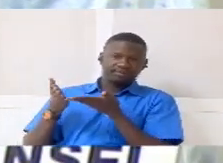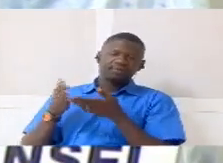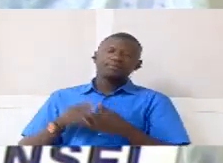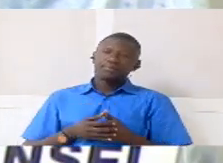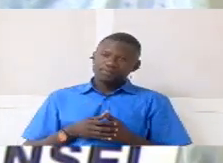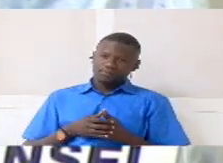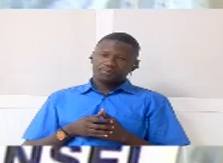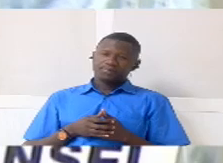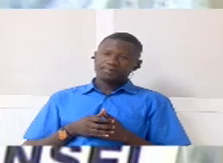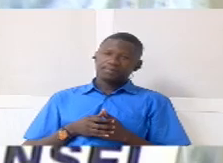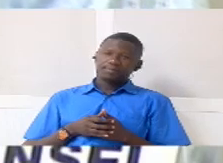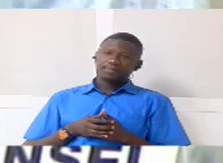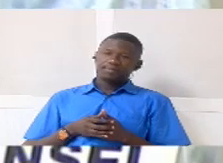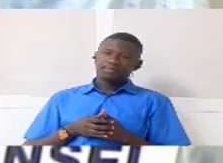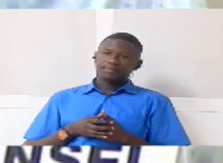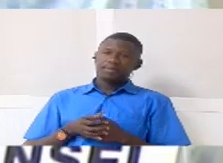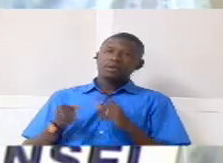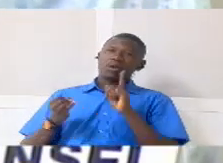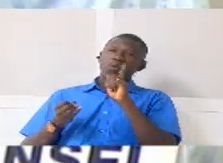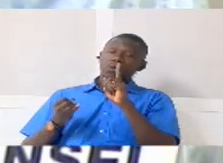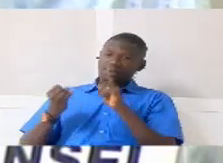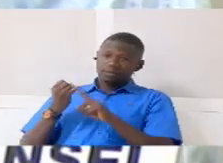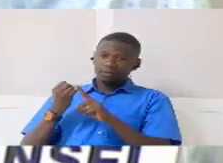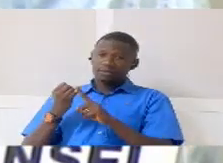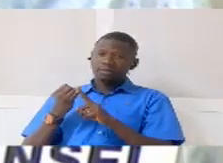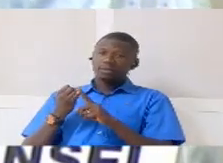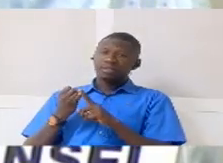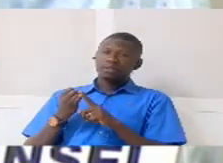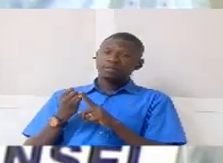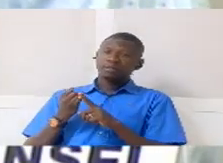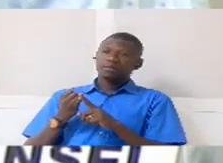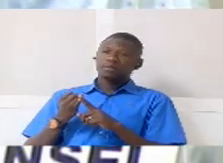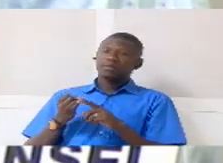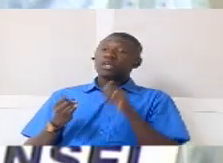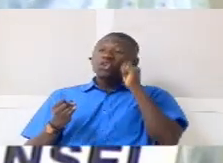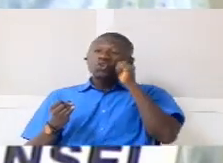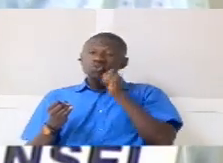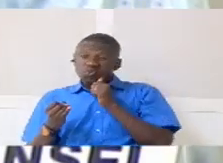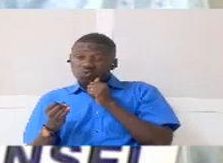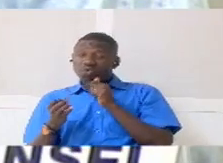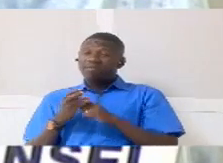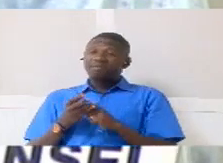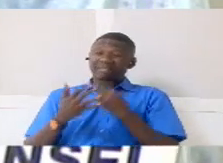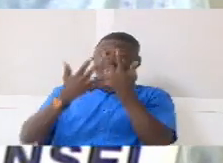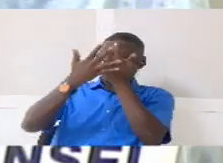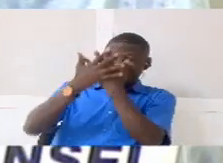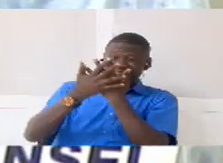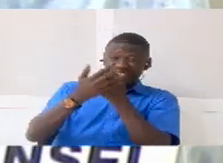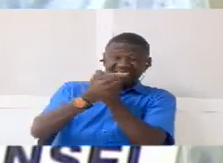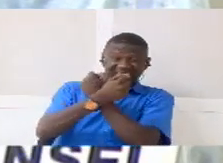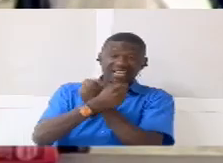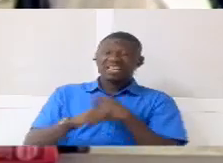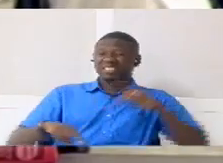la tenke konti. One is the use of the prison as punishment.